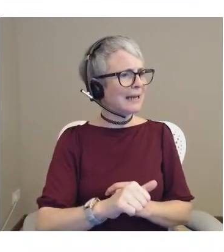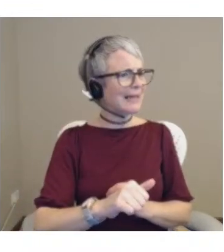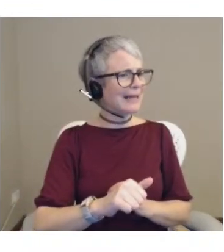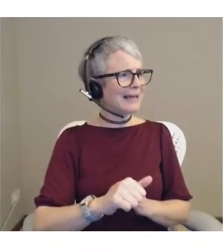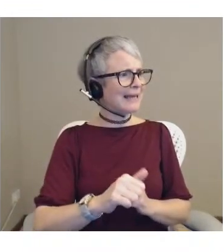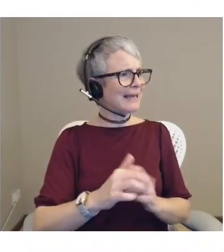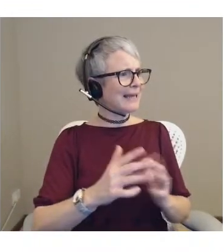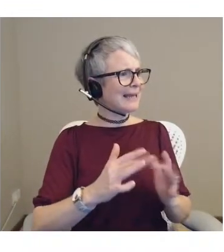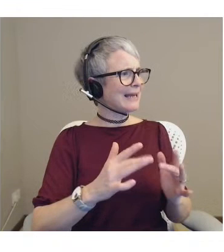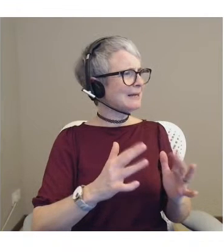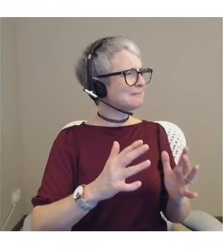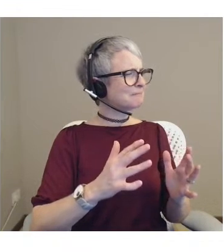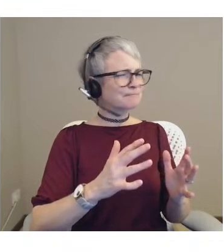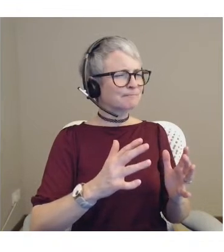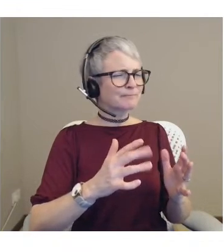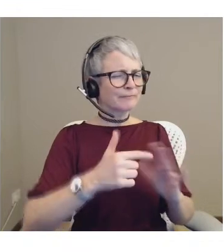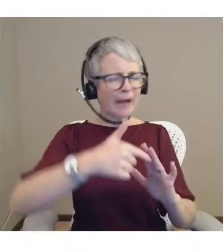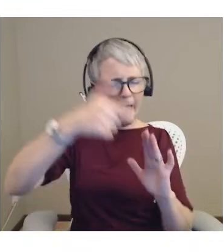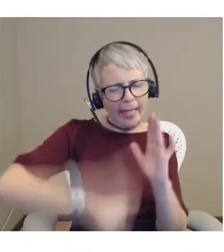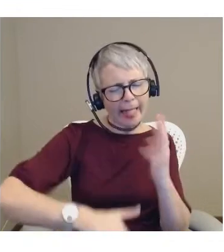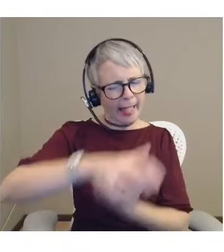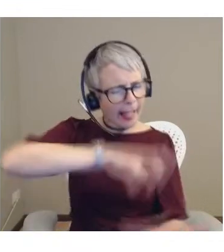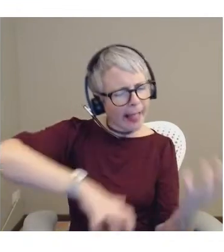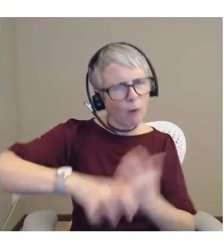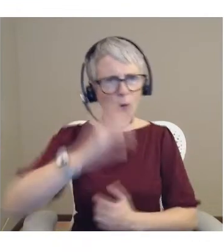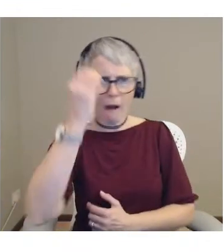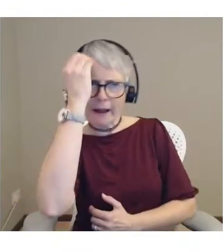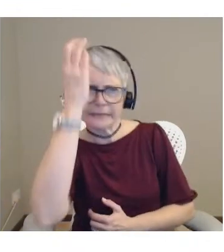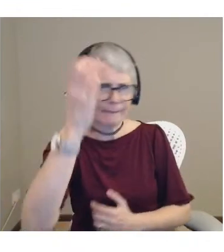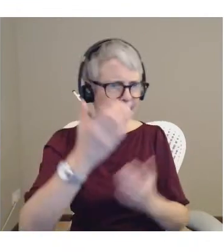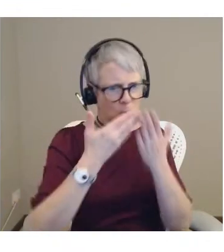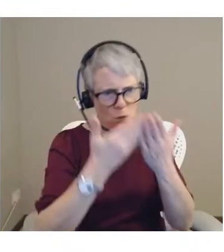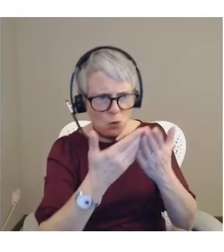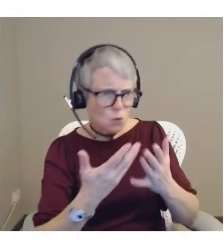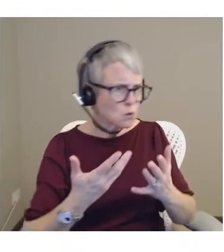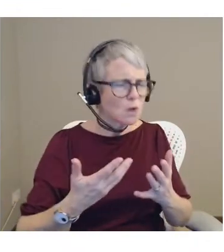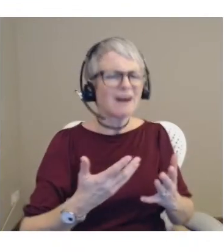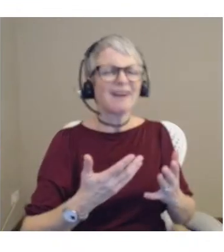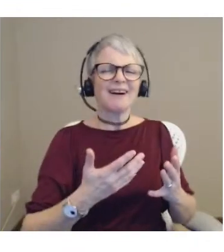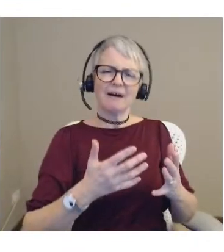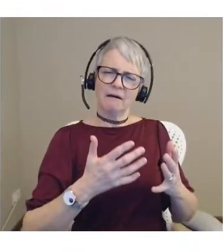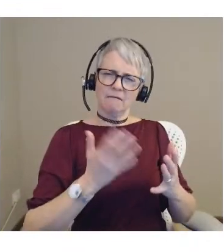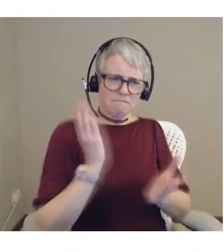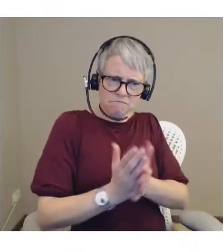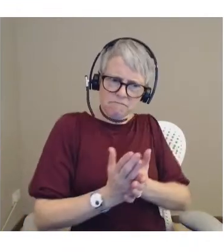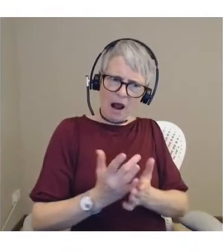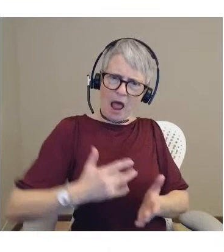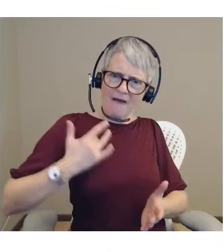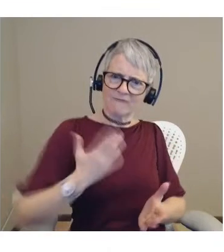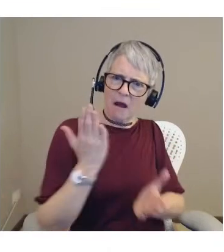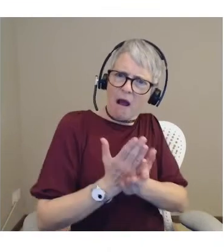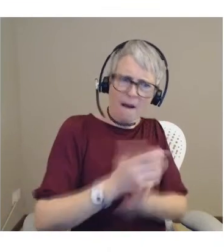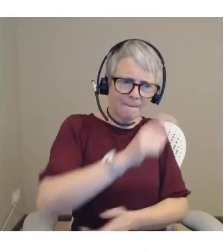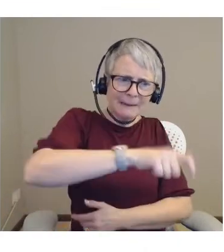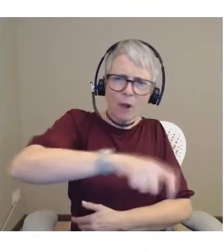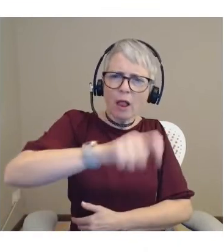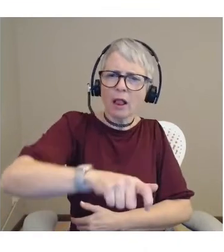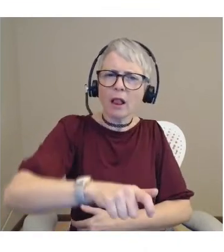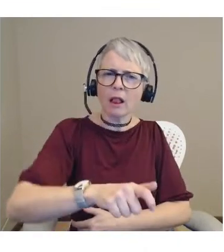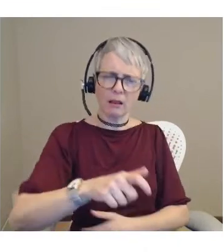not become too sort of academic and interested in standards and so on, as important as that is. But what can it do to really kind